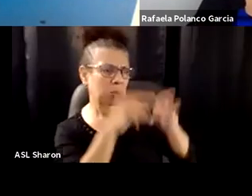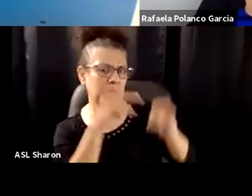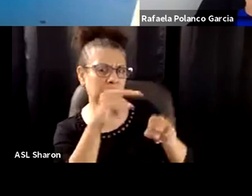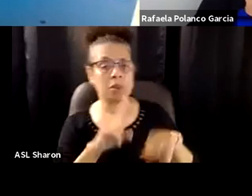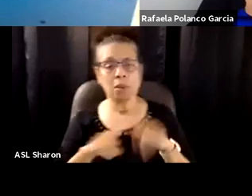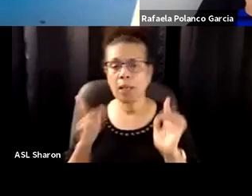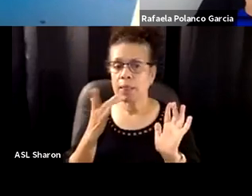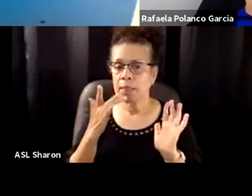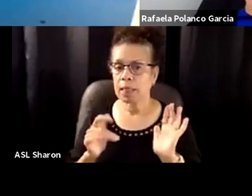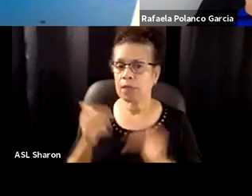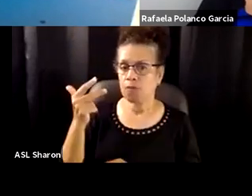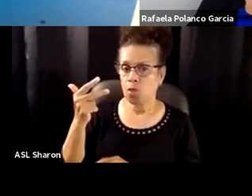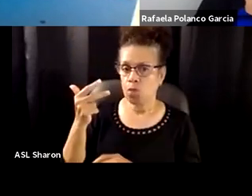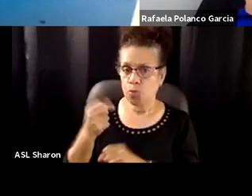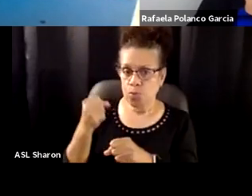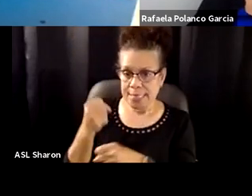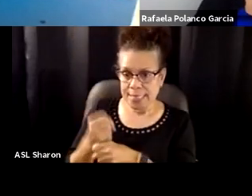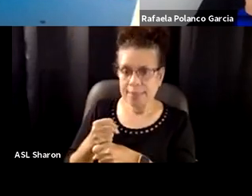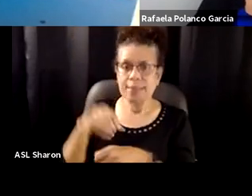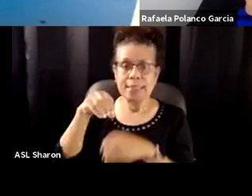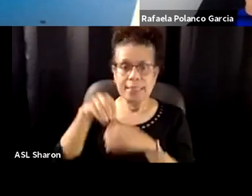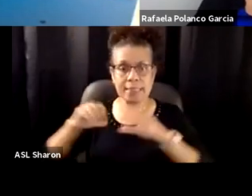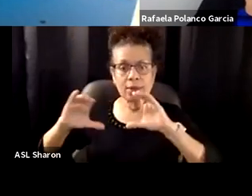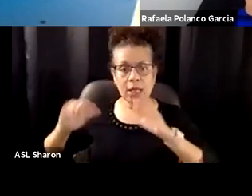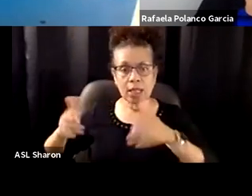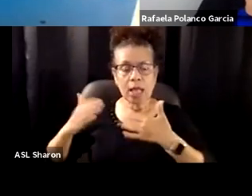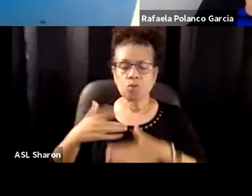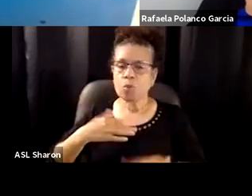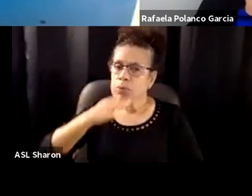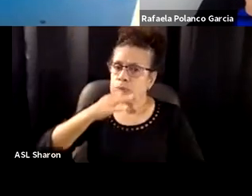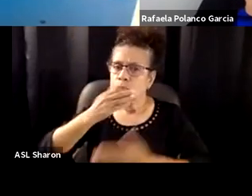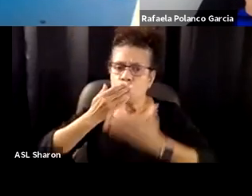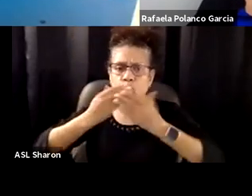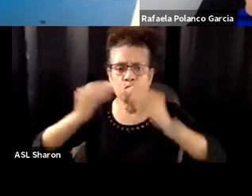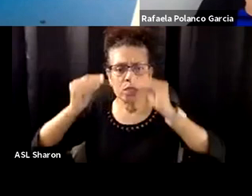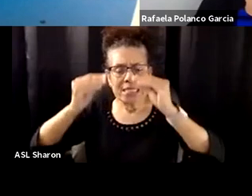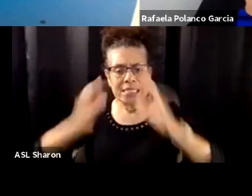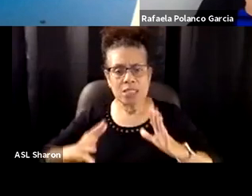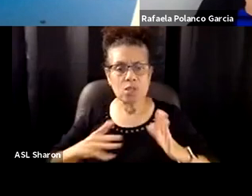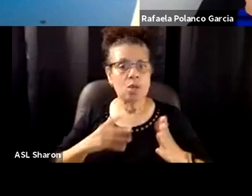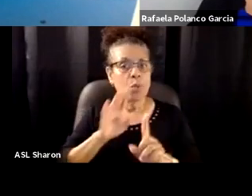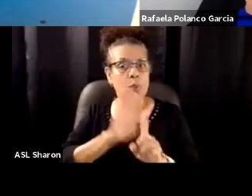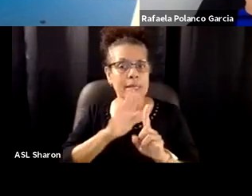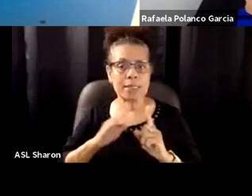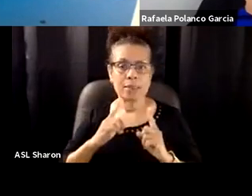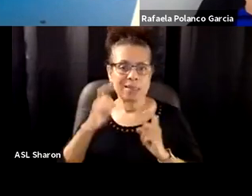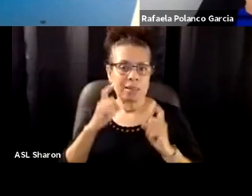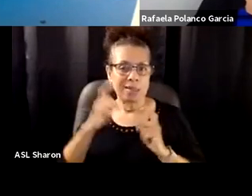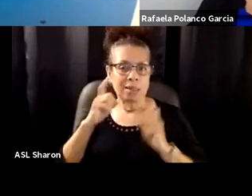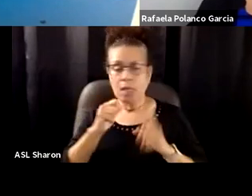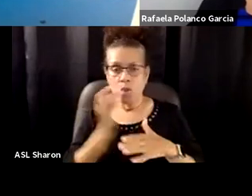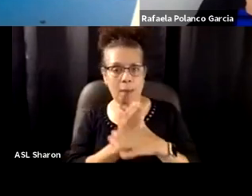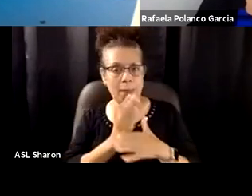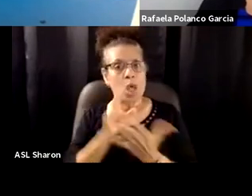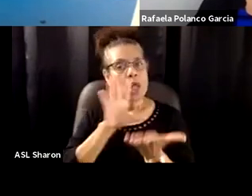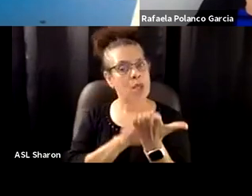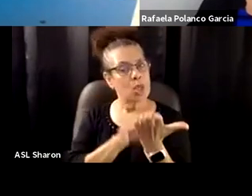the last three years in the classrooms of expert teachers where his differences did not matter and he was able to learn